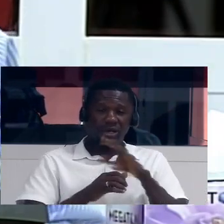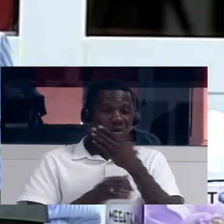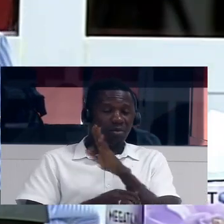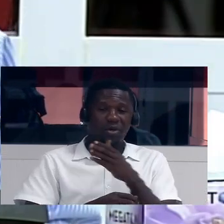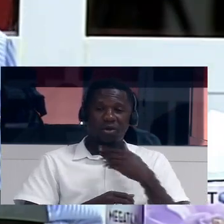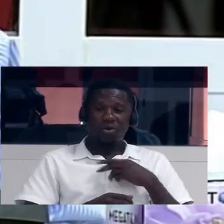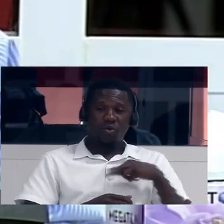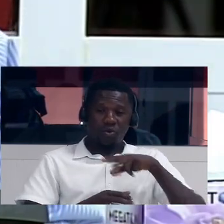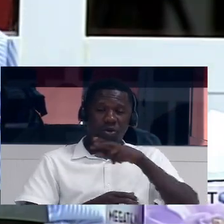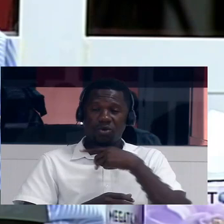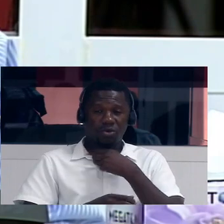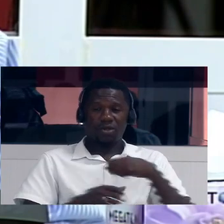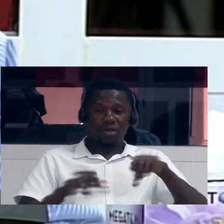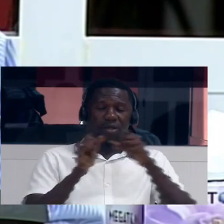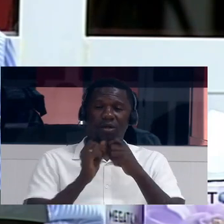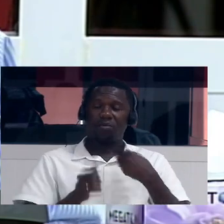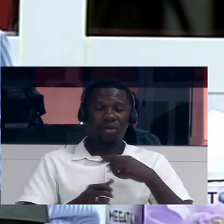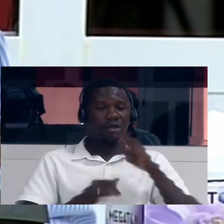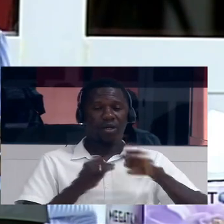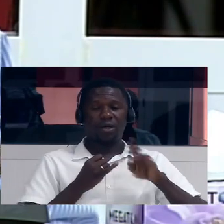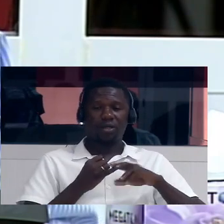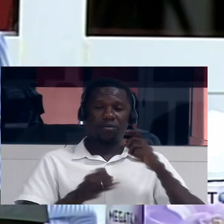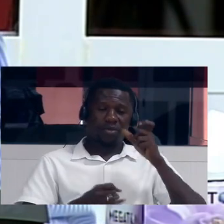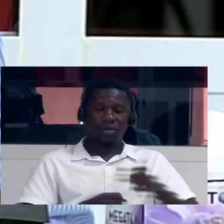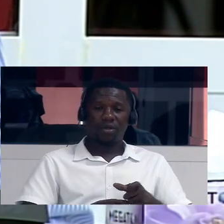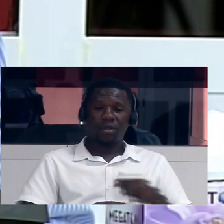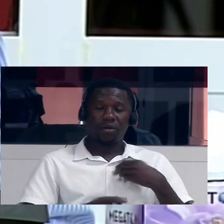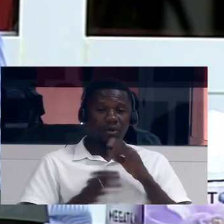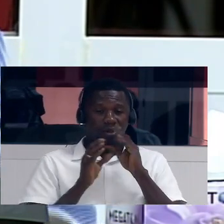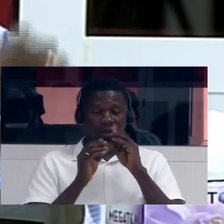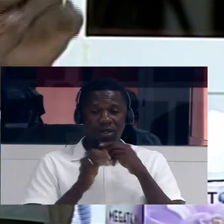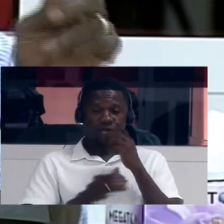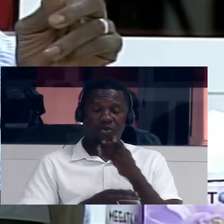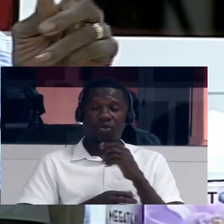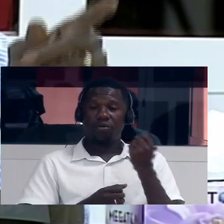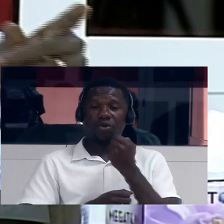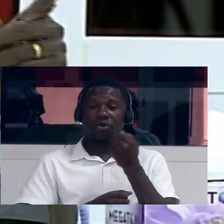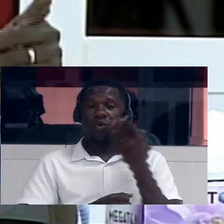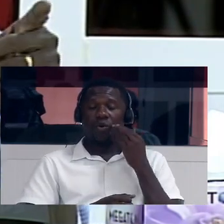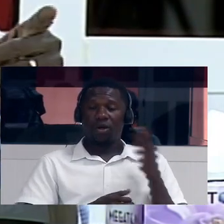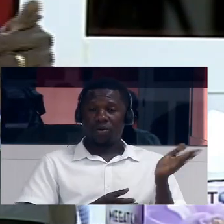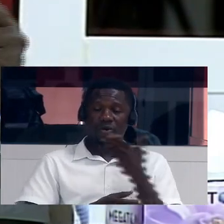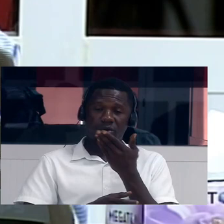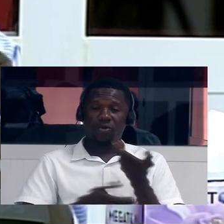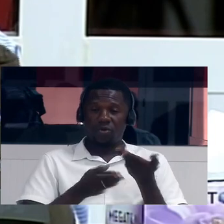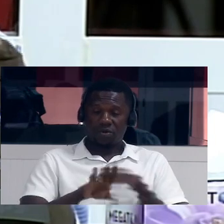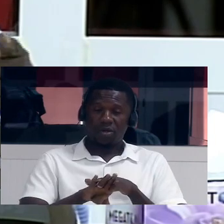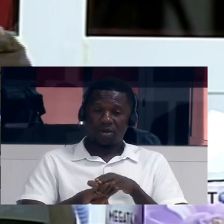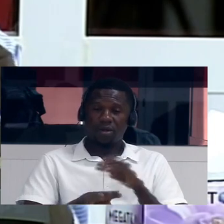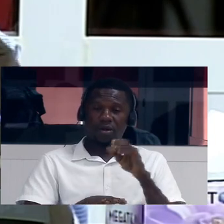working in those disciplines. I'll be the last. I am saying so because when they were going to